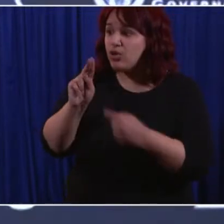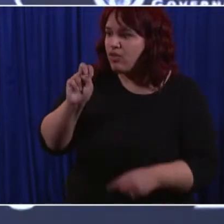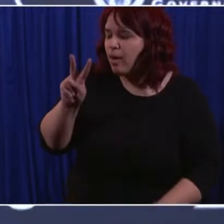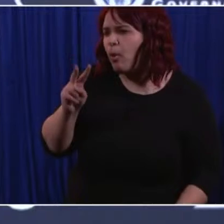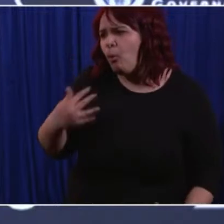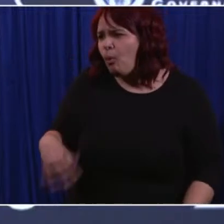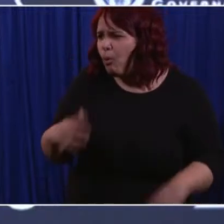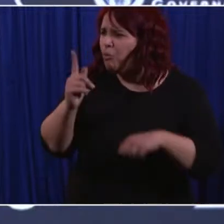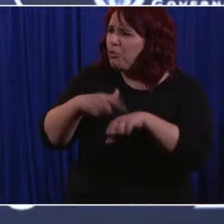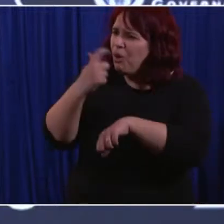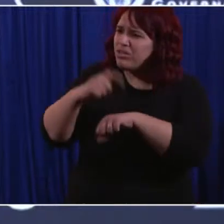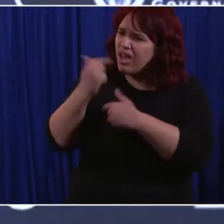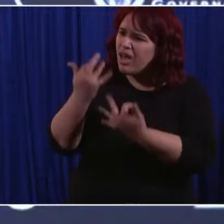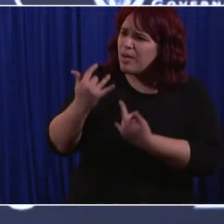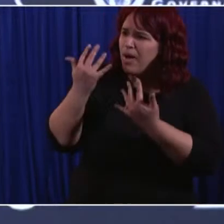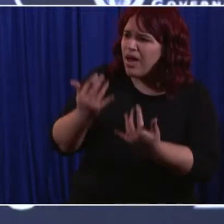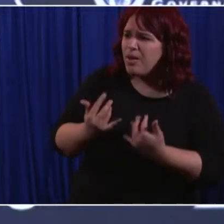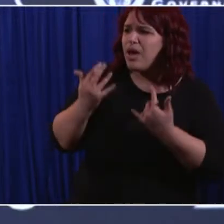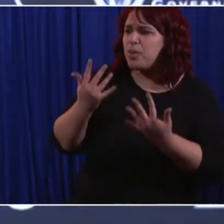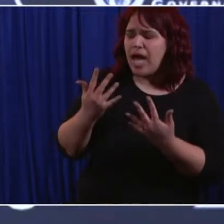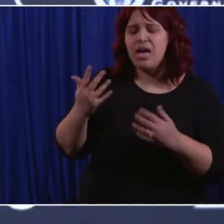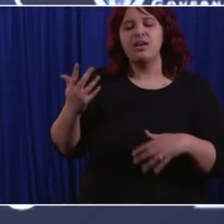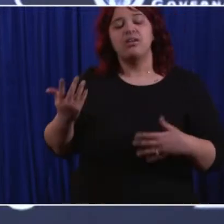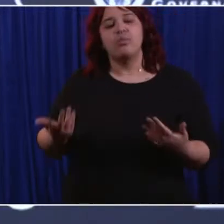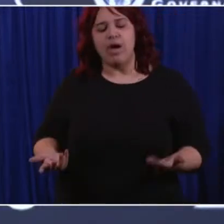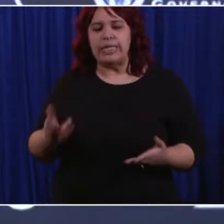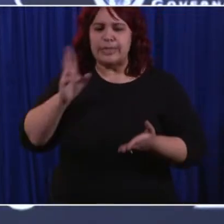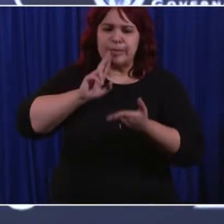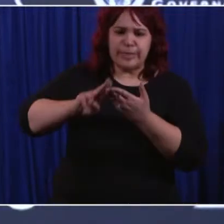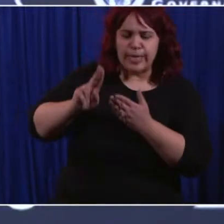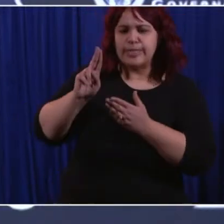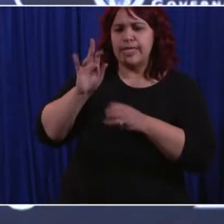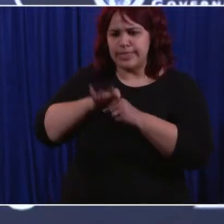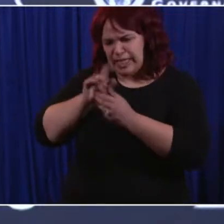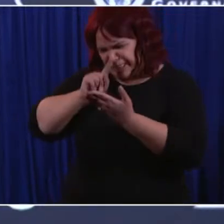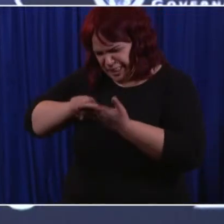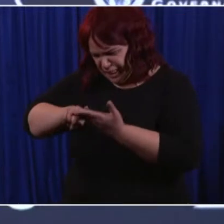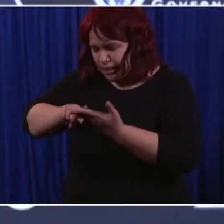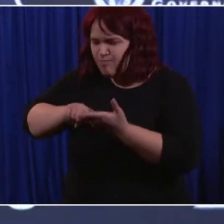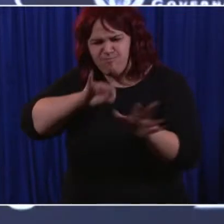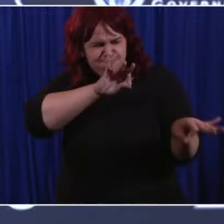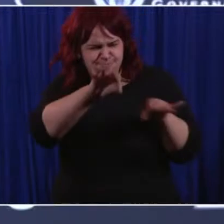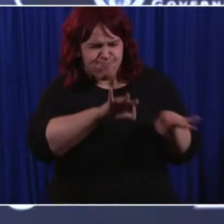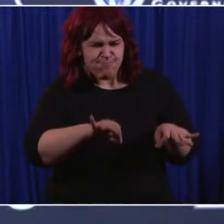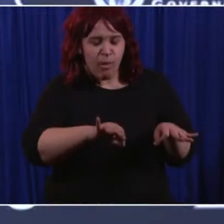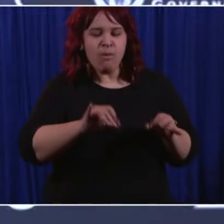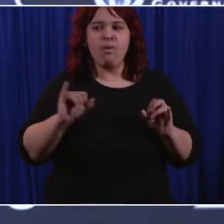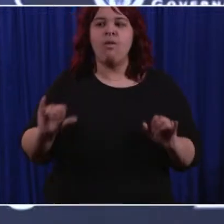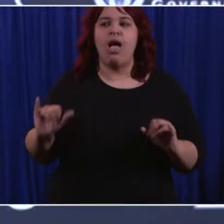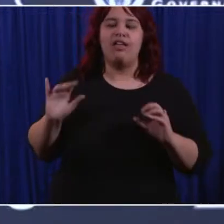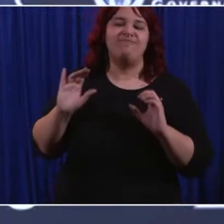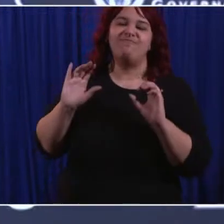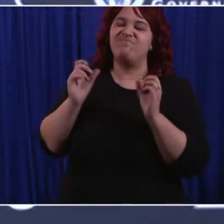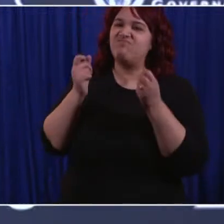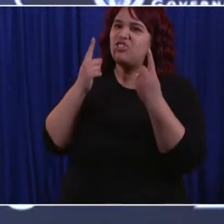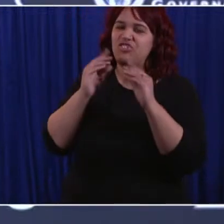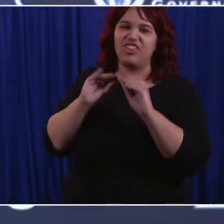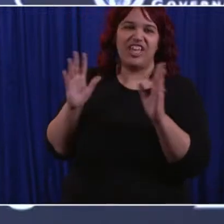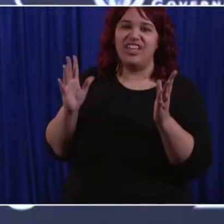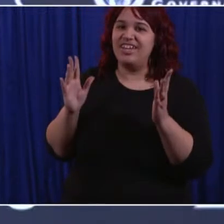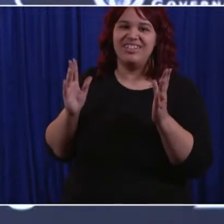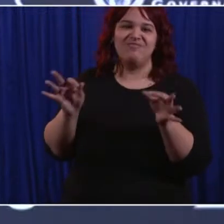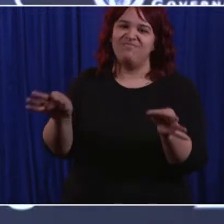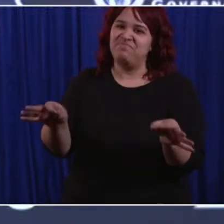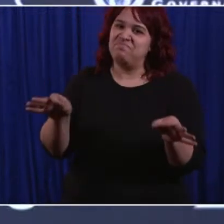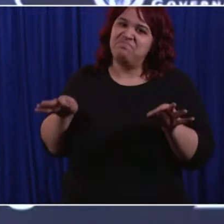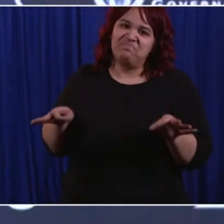when we went through it and the Secretary of State's office went through it and explained to us, it was clear. They just said, we